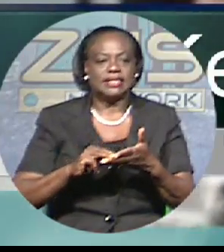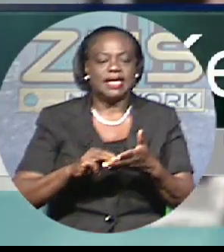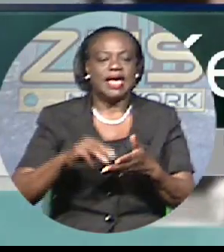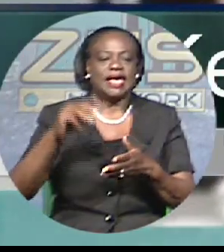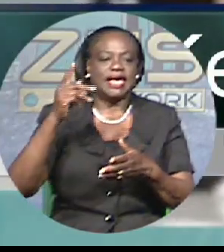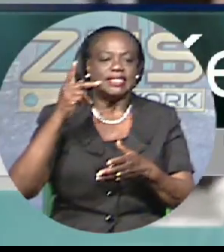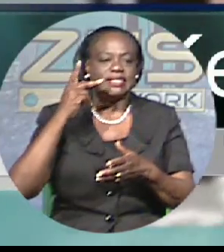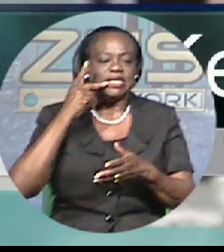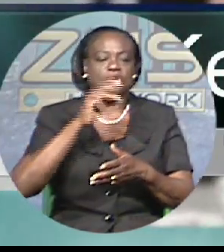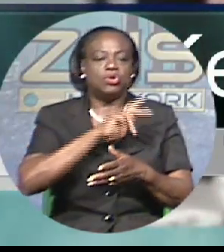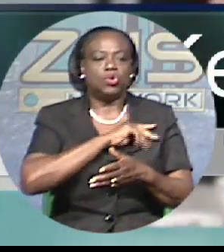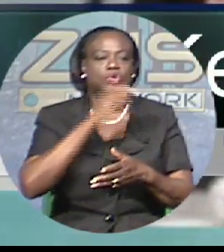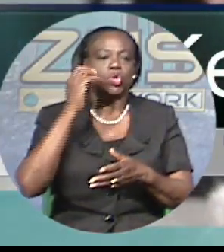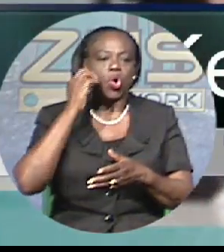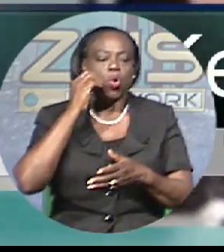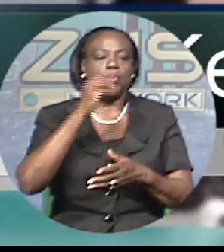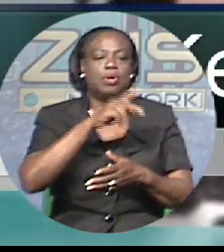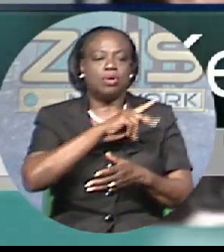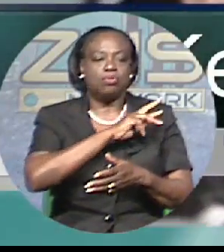Christelle Brown,